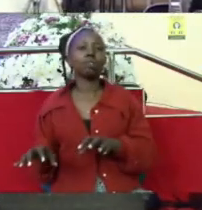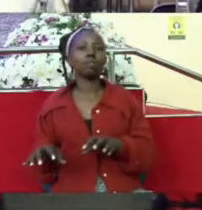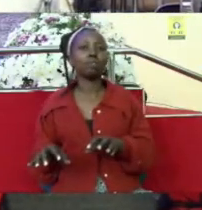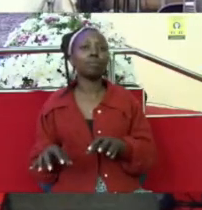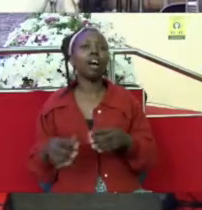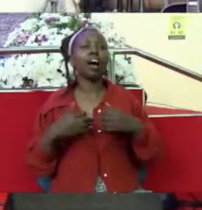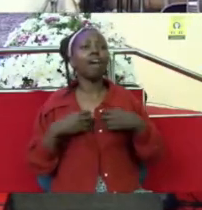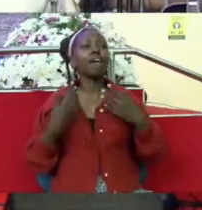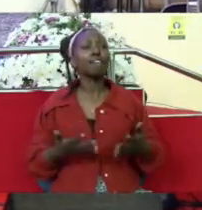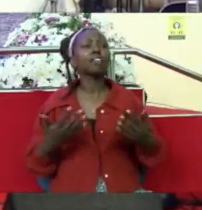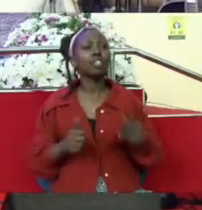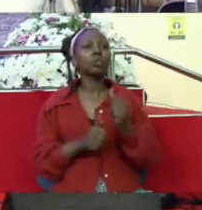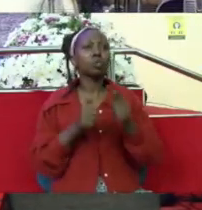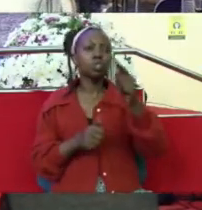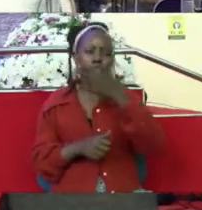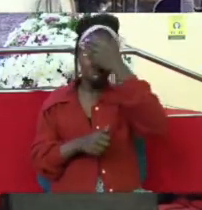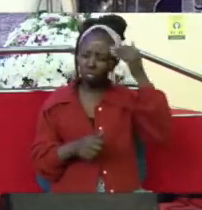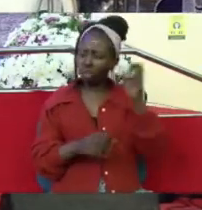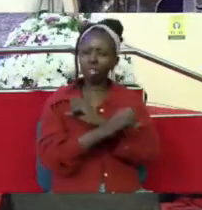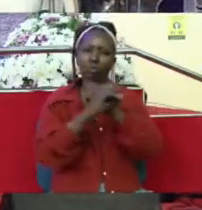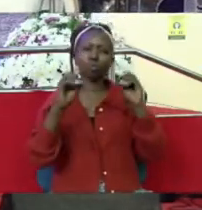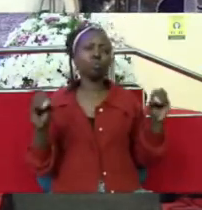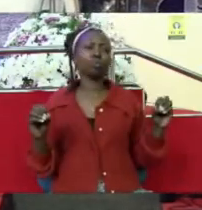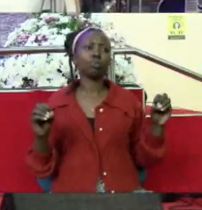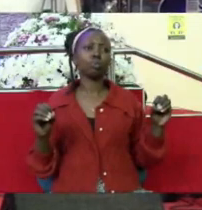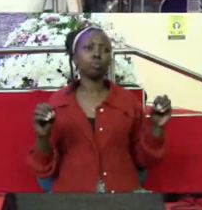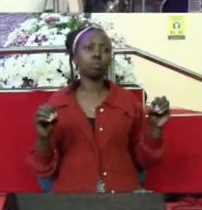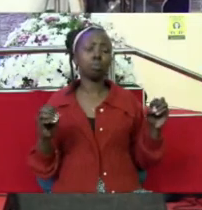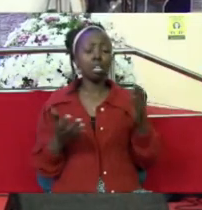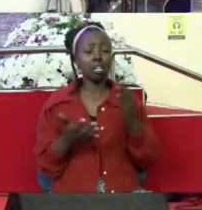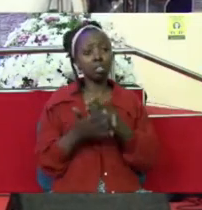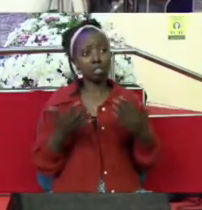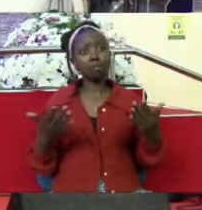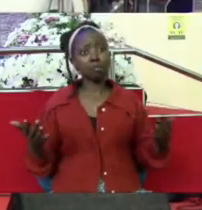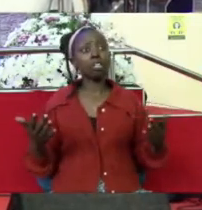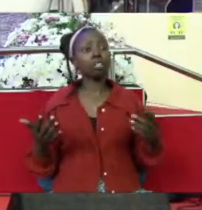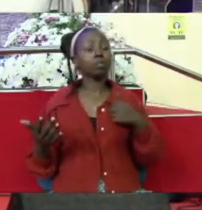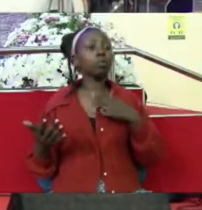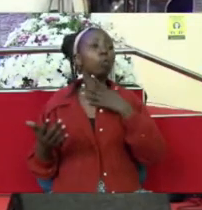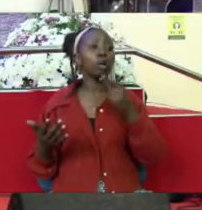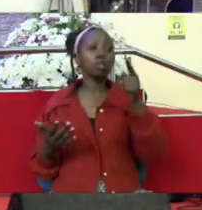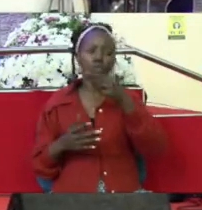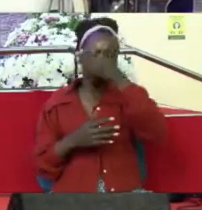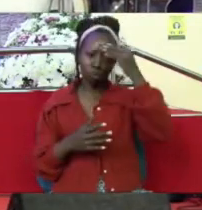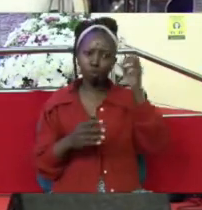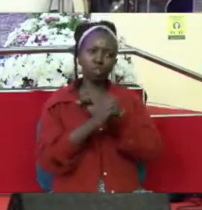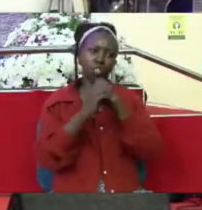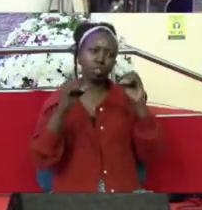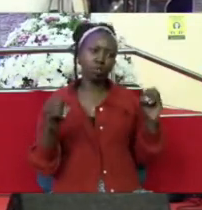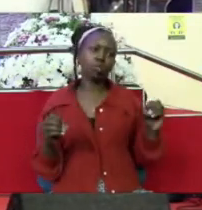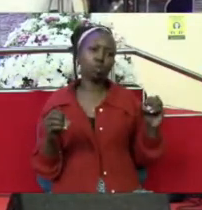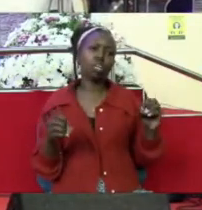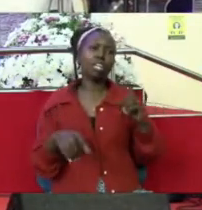will never forget. Kuna mambo ambayo hautaweza sahau. And some of the things that I want you never to forget. Kuna mambo ambayo nahitaji usisahau. When you are